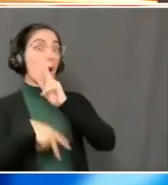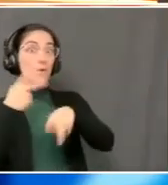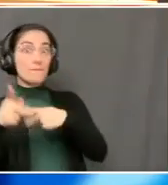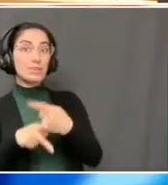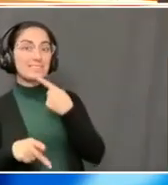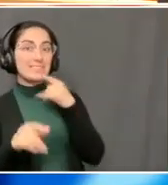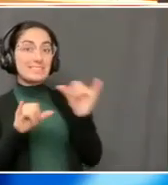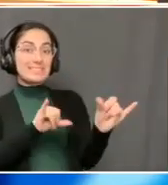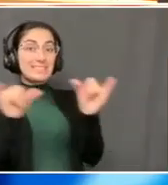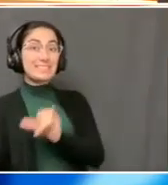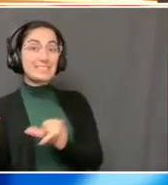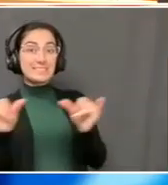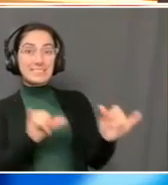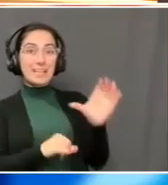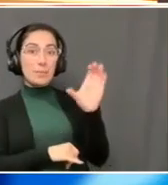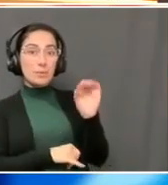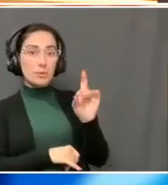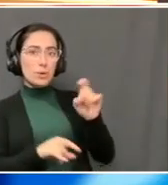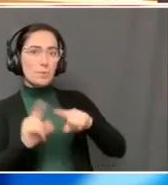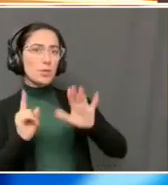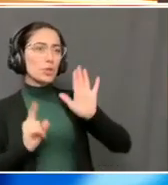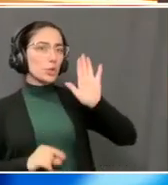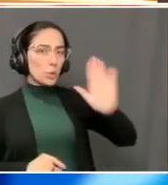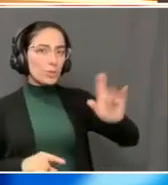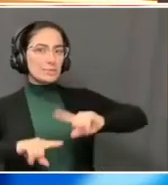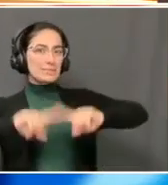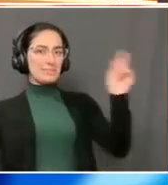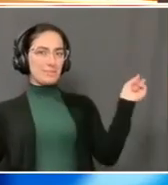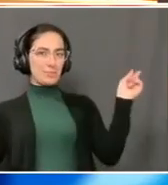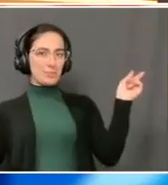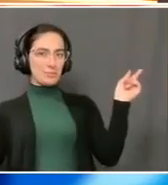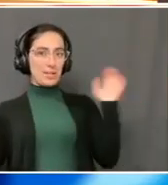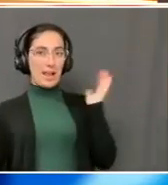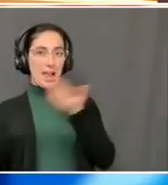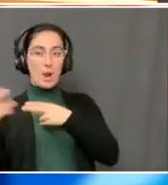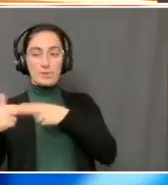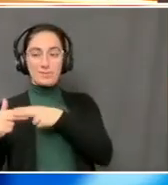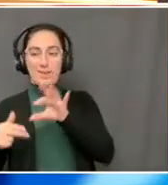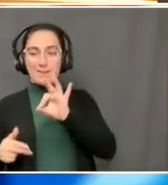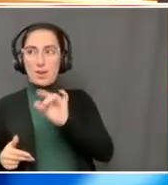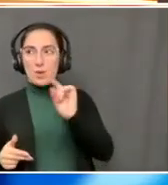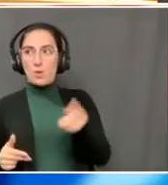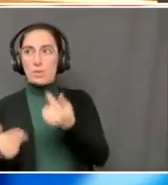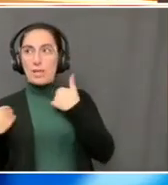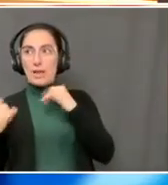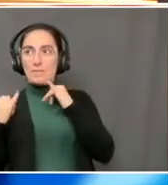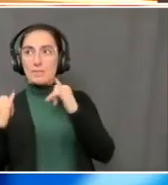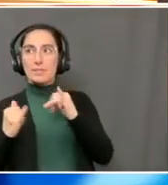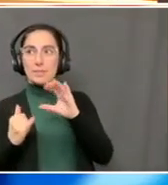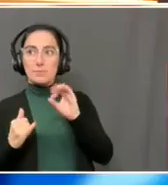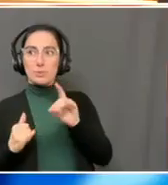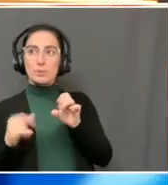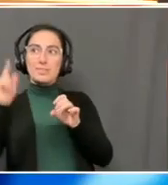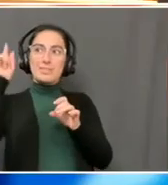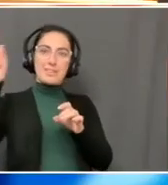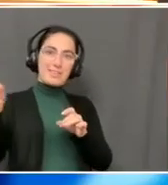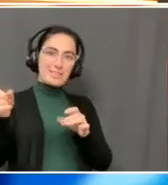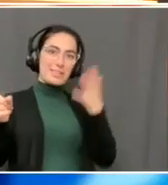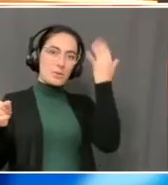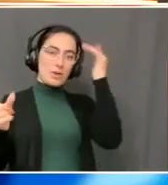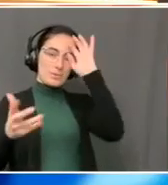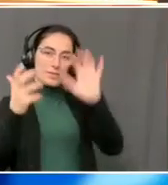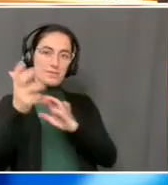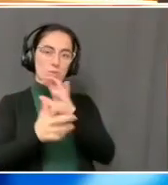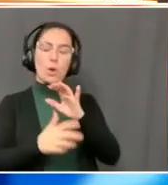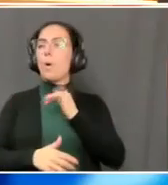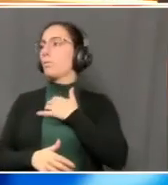object codes, but on your version, so our slide 9 only has the same object codes as that, and that's why I was confused by those numbers. Okay, my apologies.